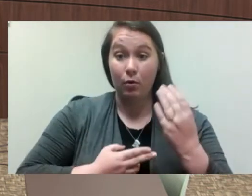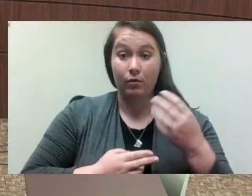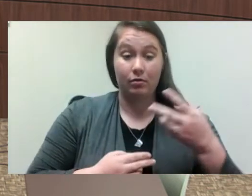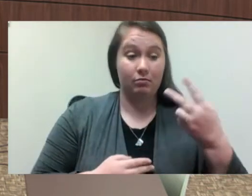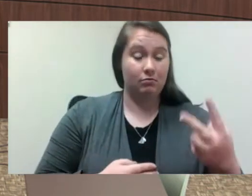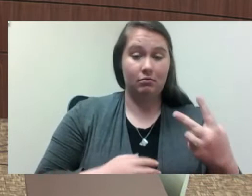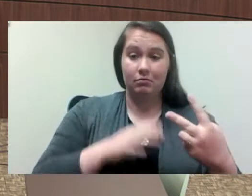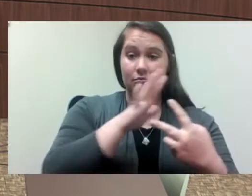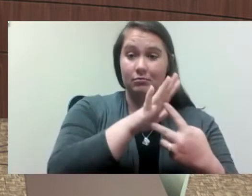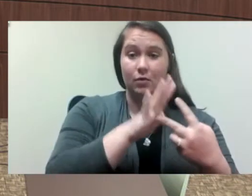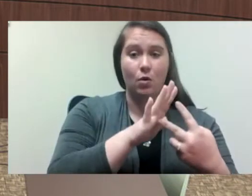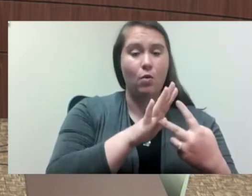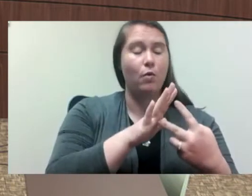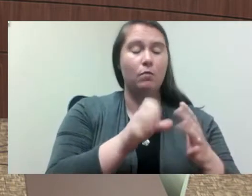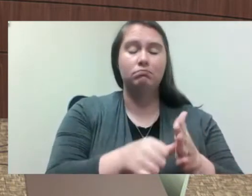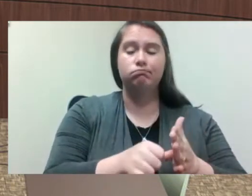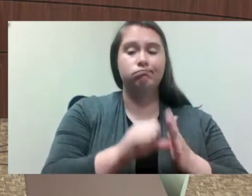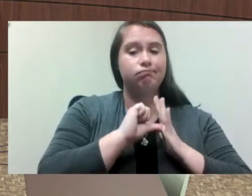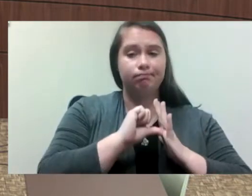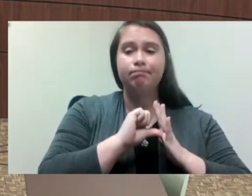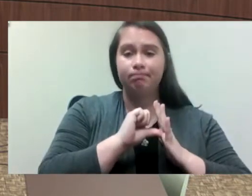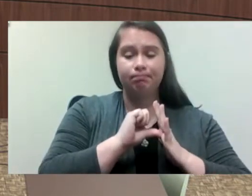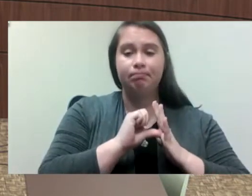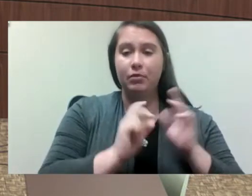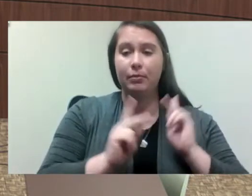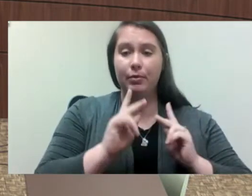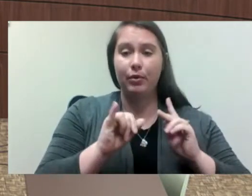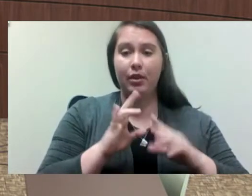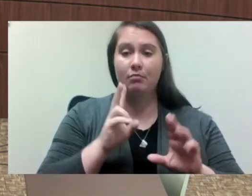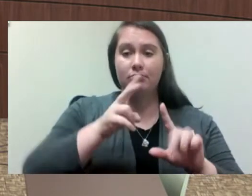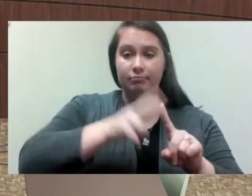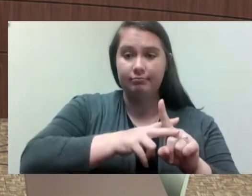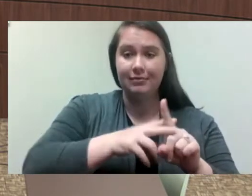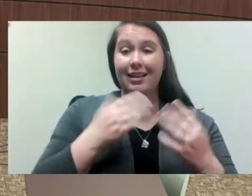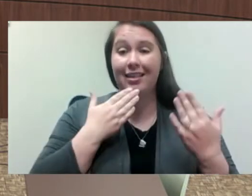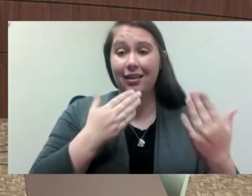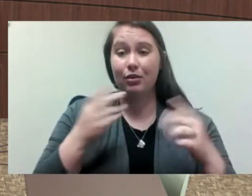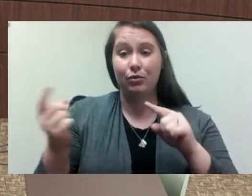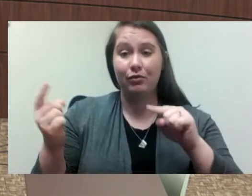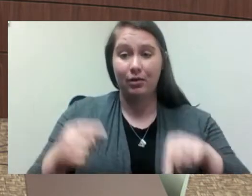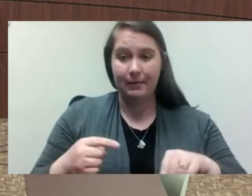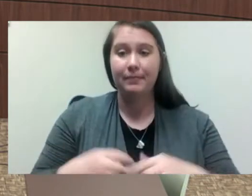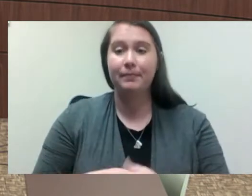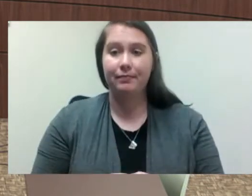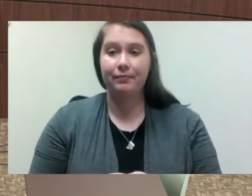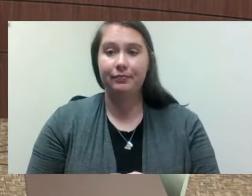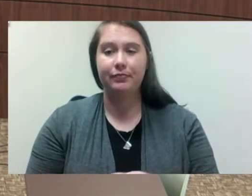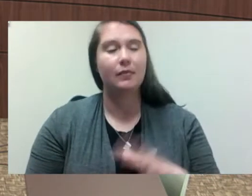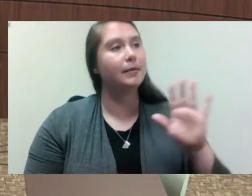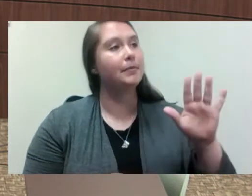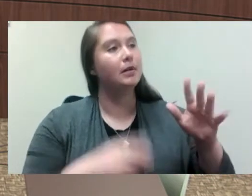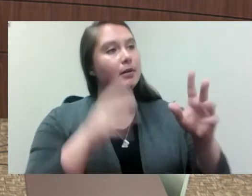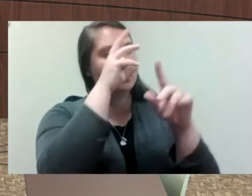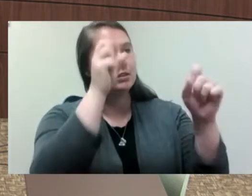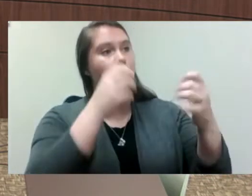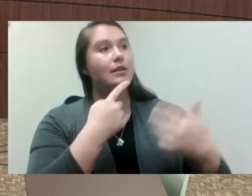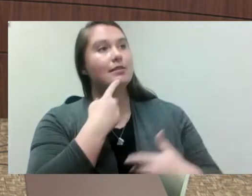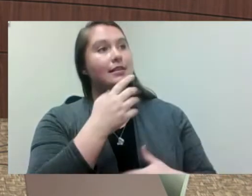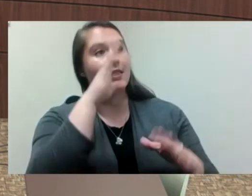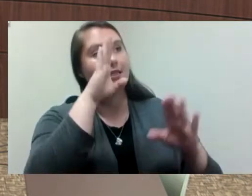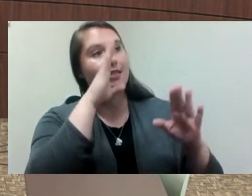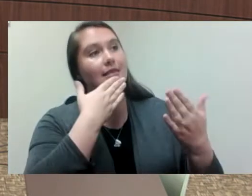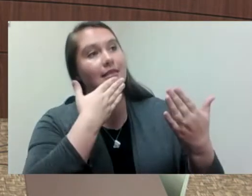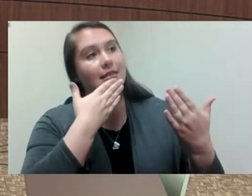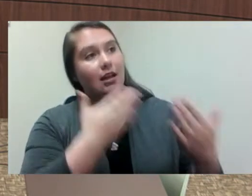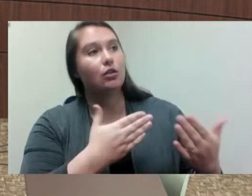impressive candidates, and thank you to both of you for coming down. Madam President, I just want to say thank you to all